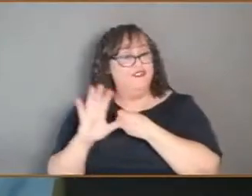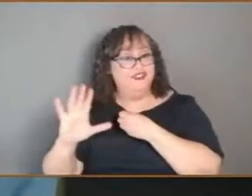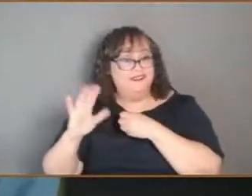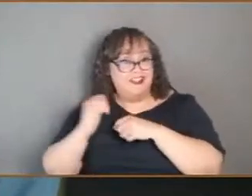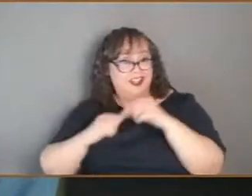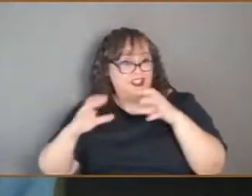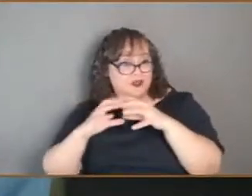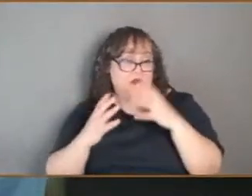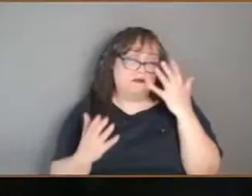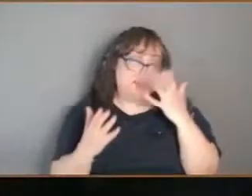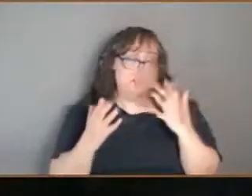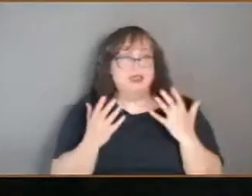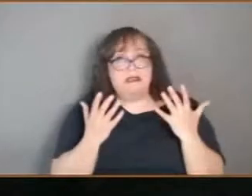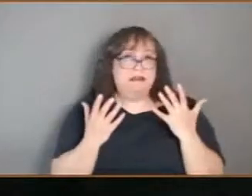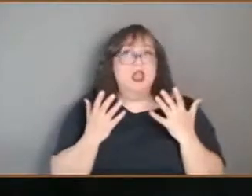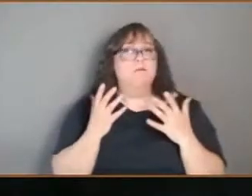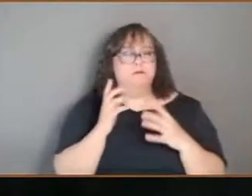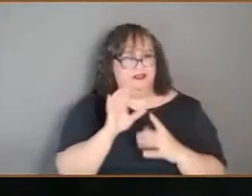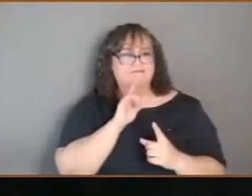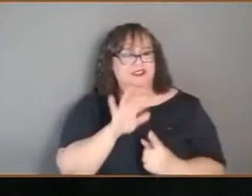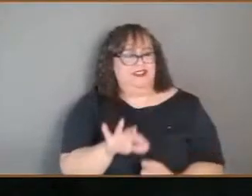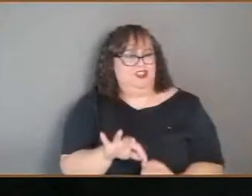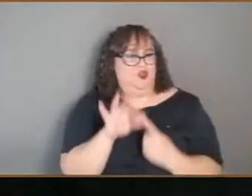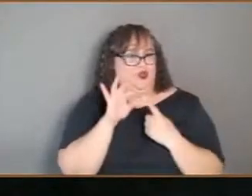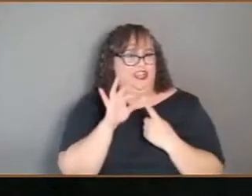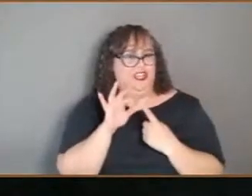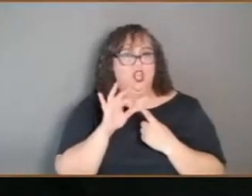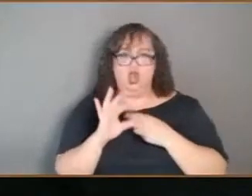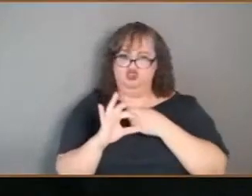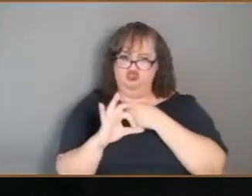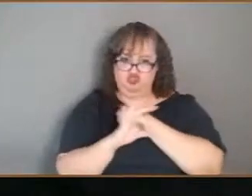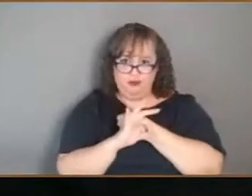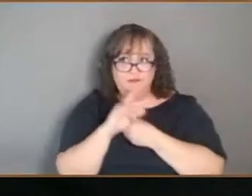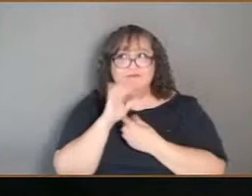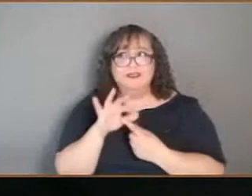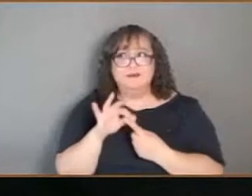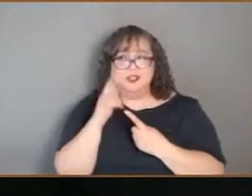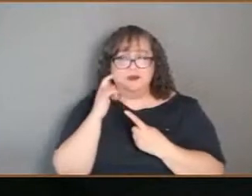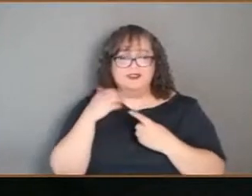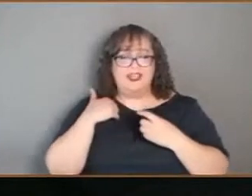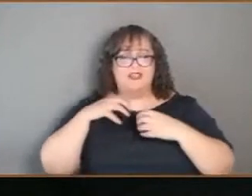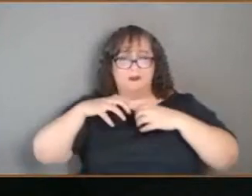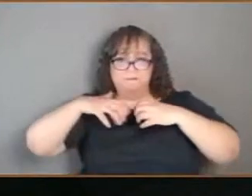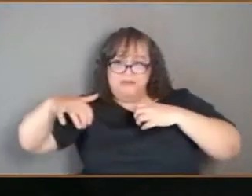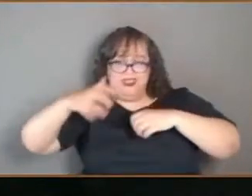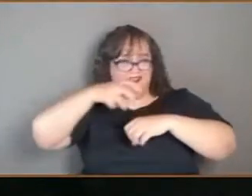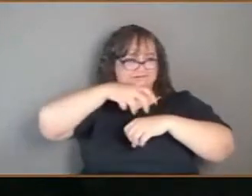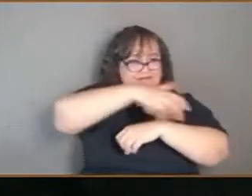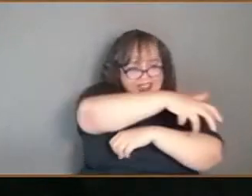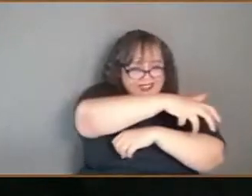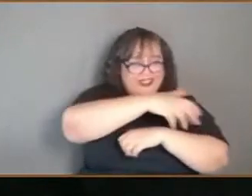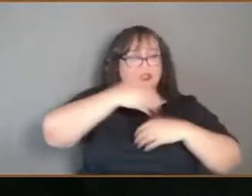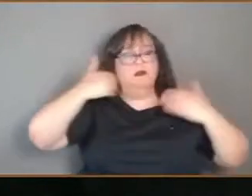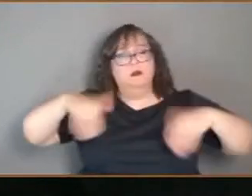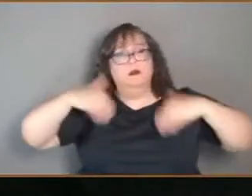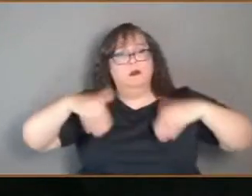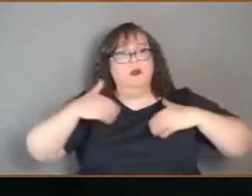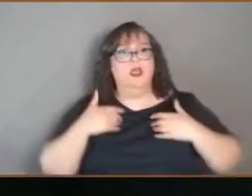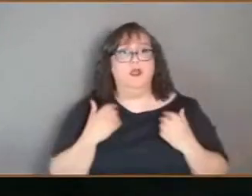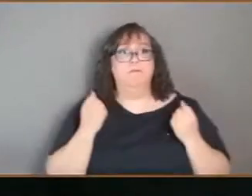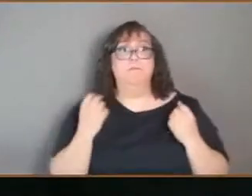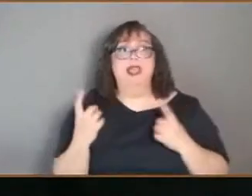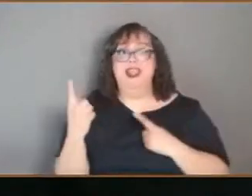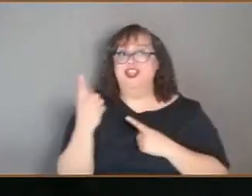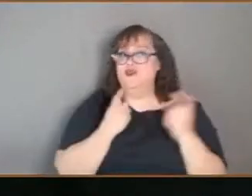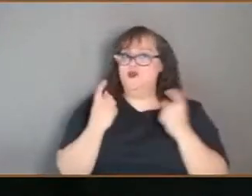it's a pretty uncommon thing. Jupiter is pretty special to have so many. Yeah. I have an important question. How are you guys feeling? There's a lot of questions coming in. That's great.